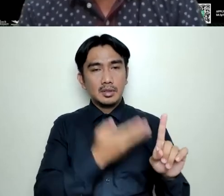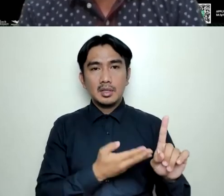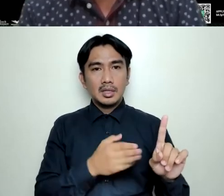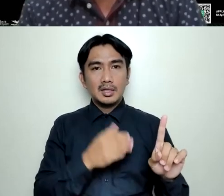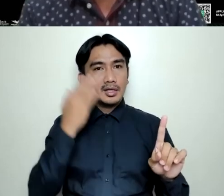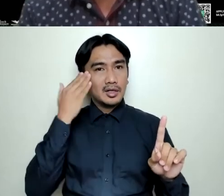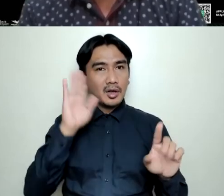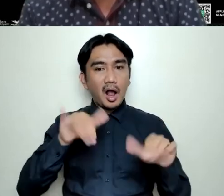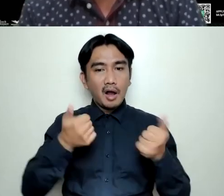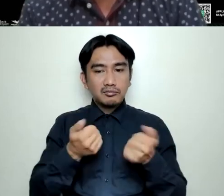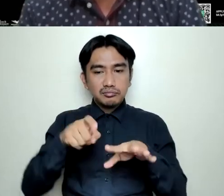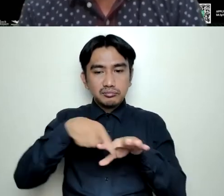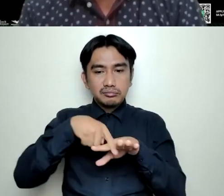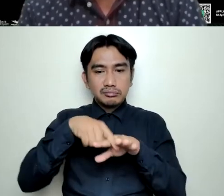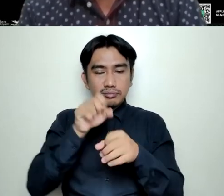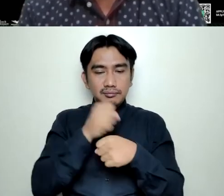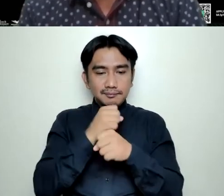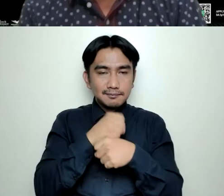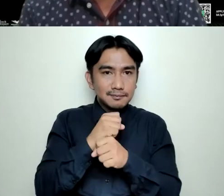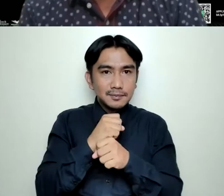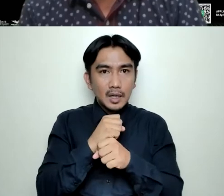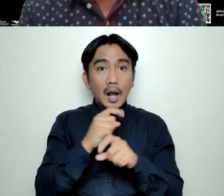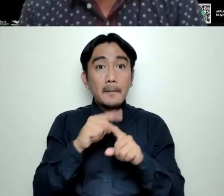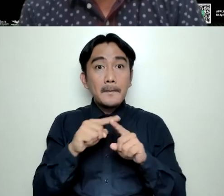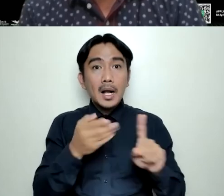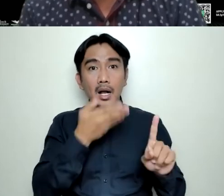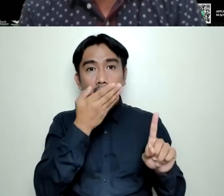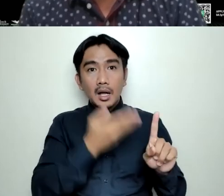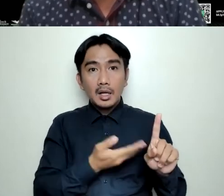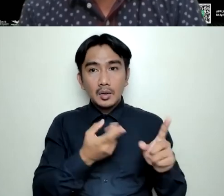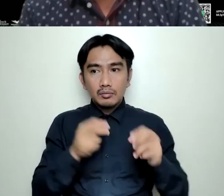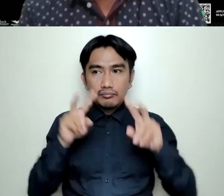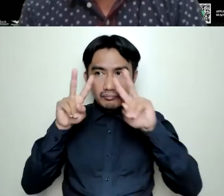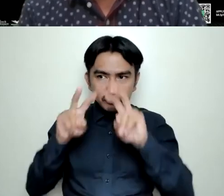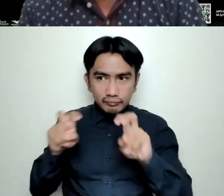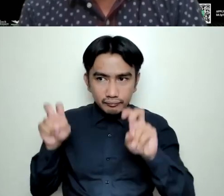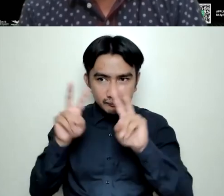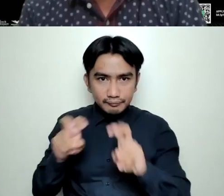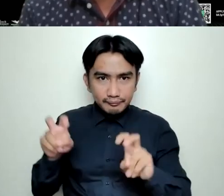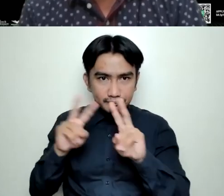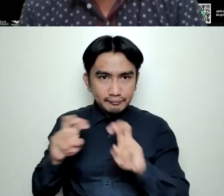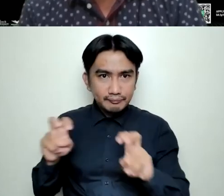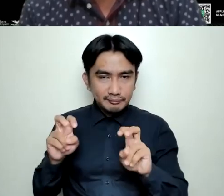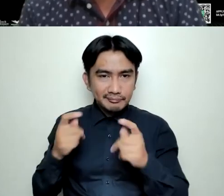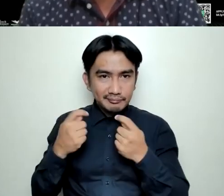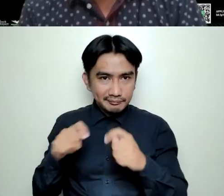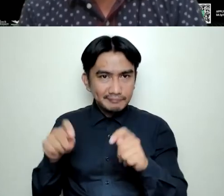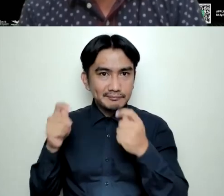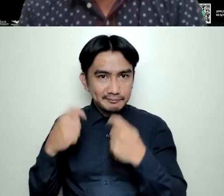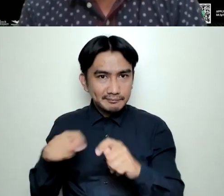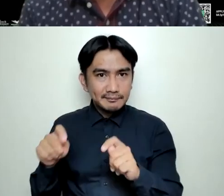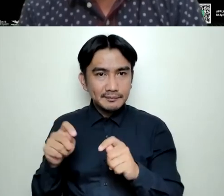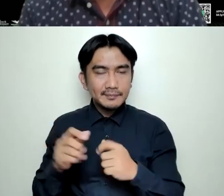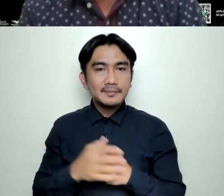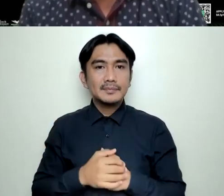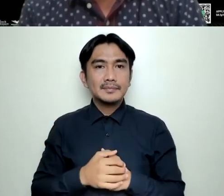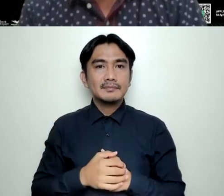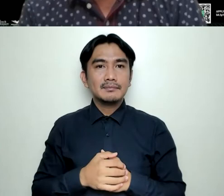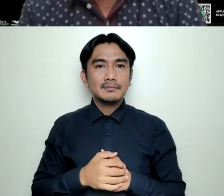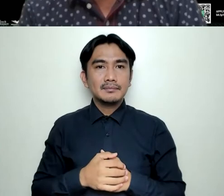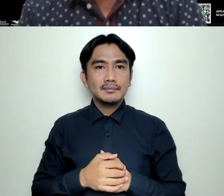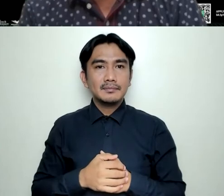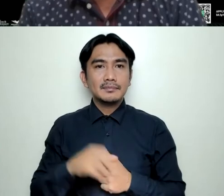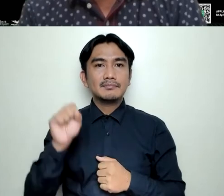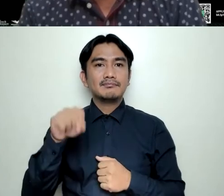no? But she explored. She was not afraid. And yeah, look at her